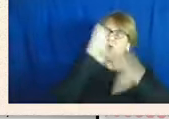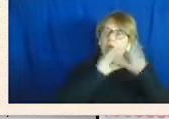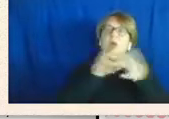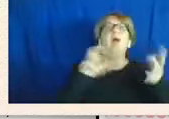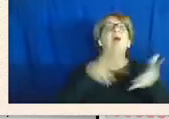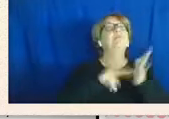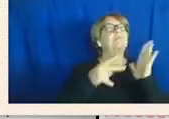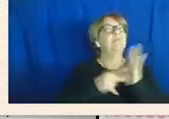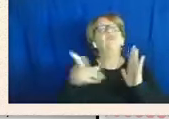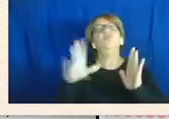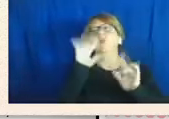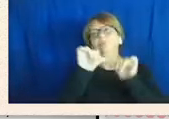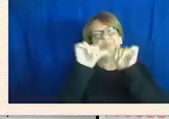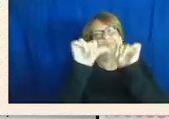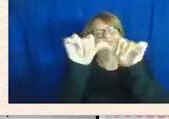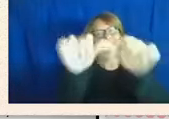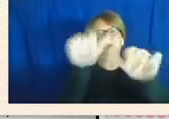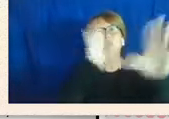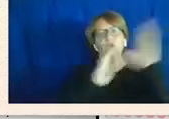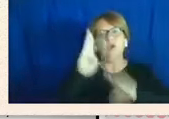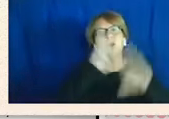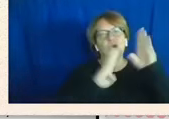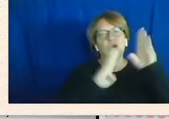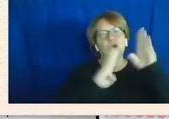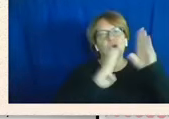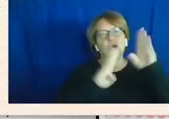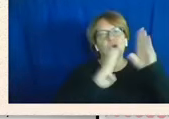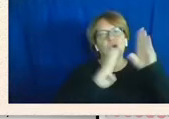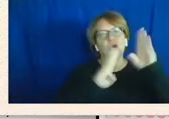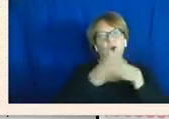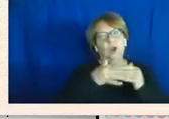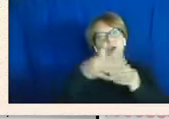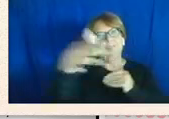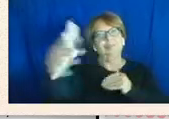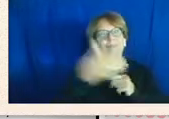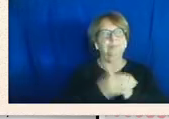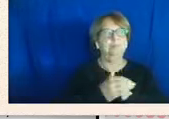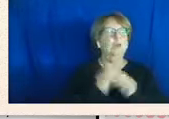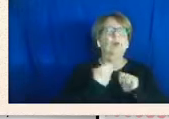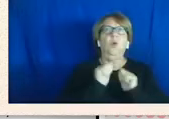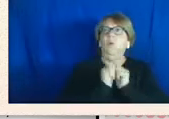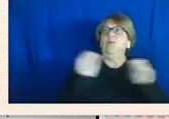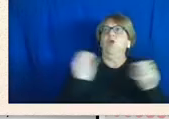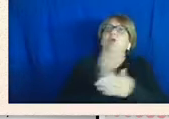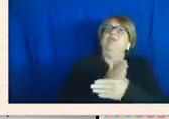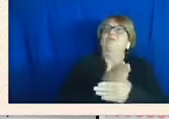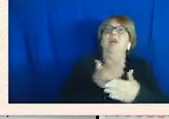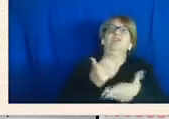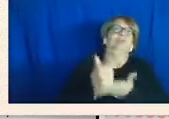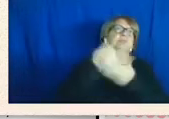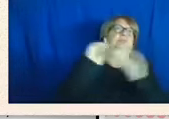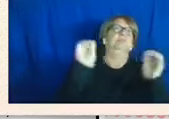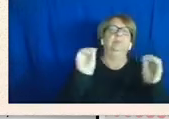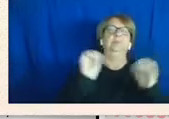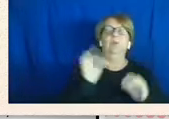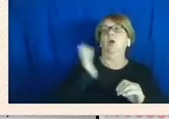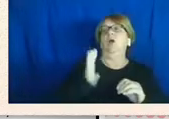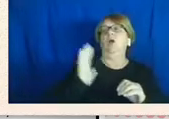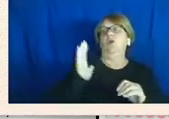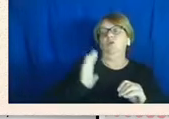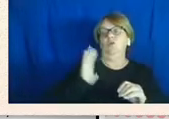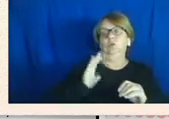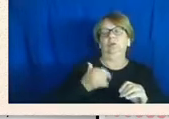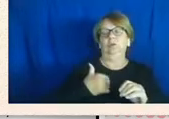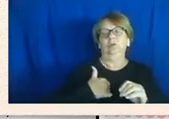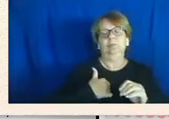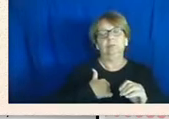worry a lot, over time, especially without any intervention itself. And I used to say at this point, when I would show this slide